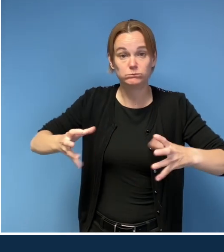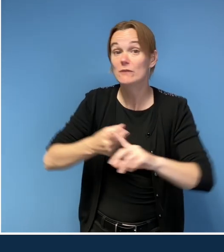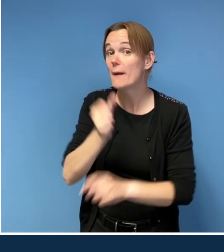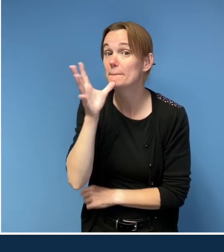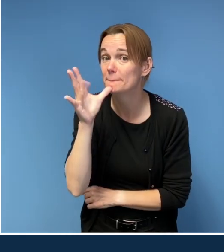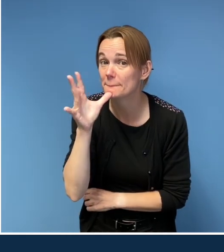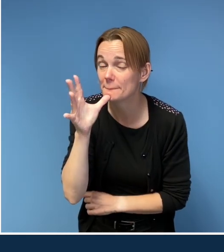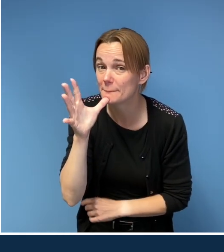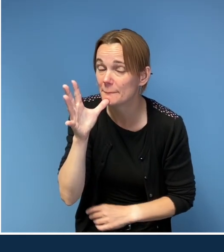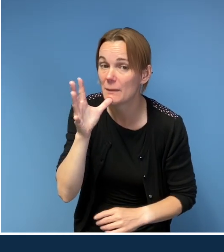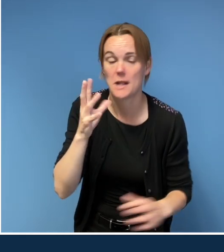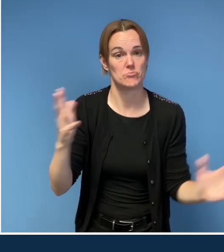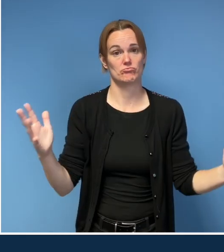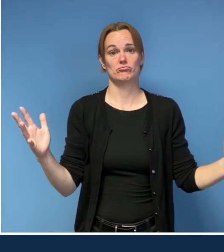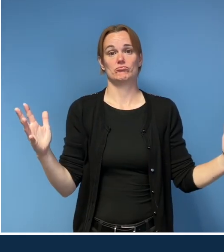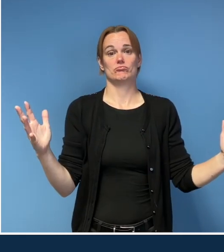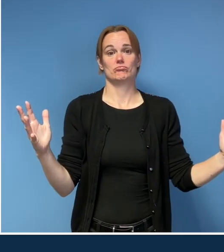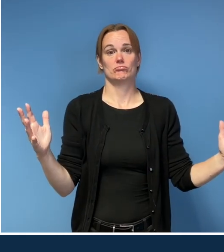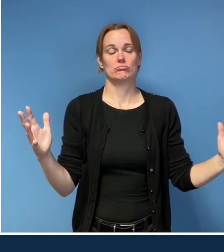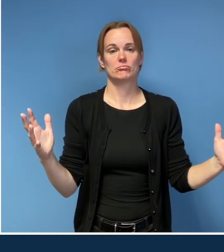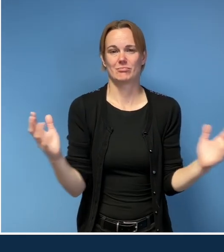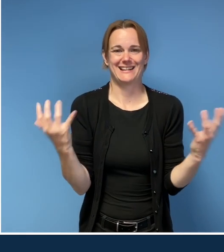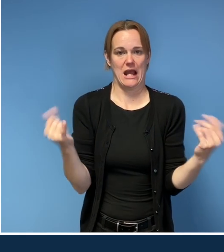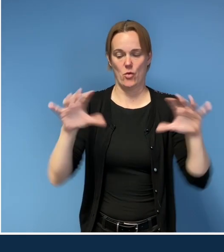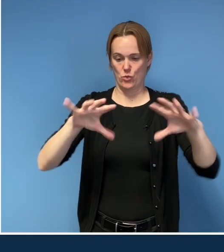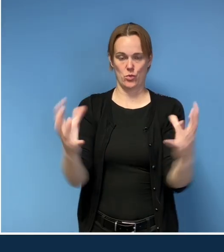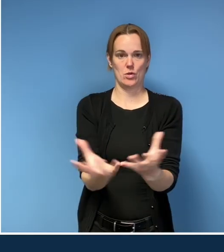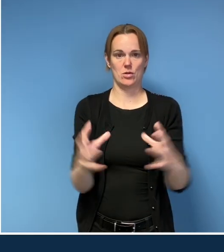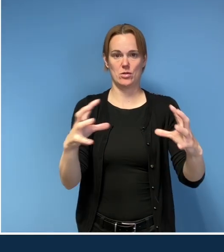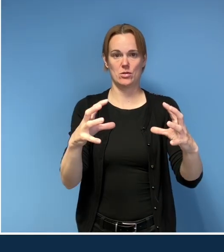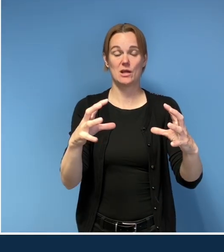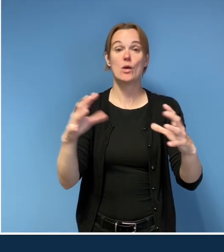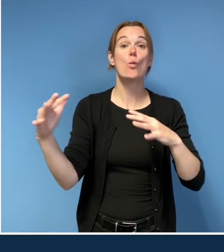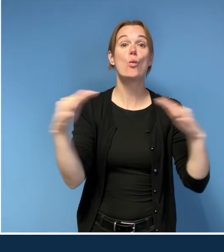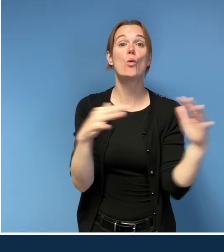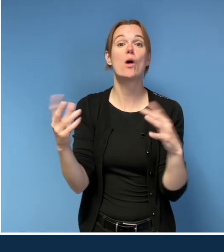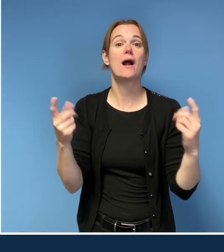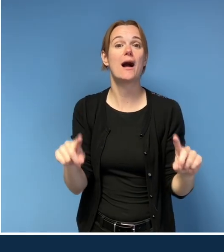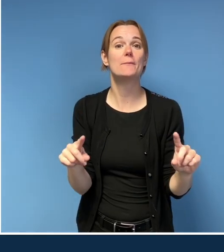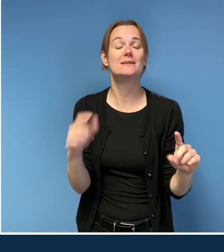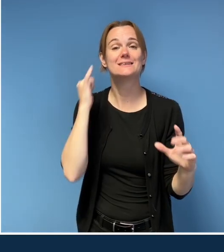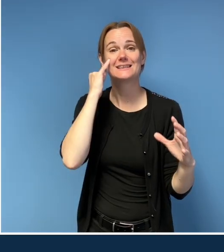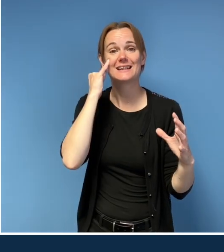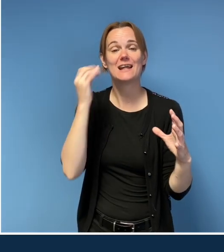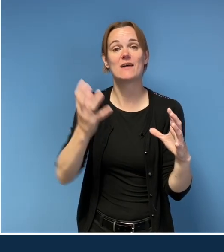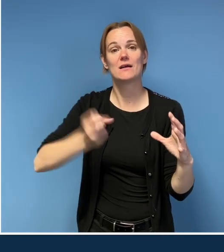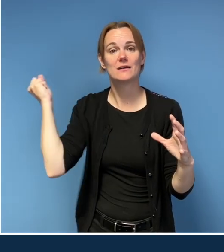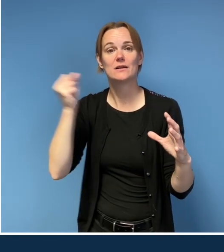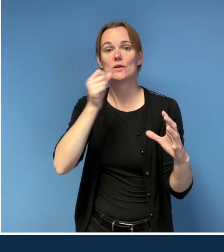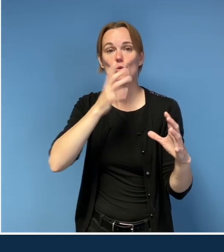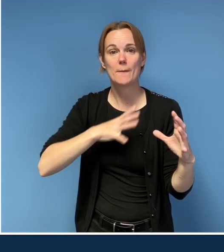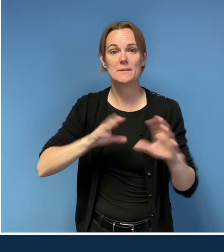around war and things that happen in our globe is that when they take the women and children, you effectively have snuffed out